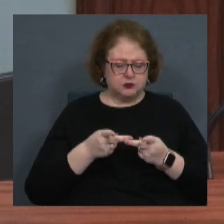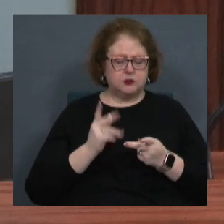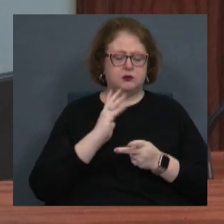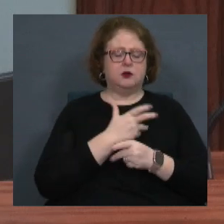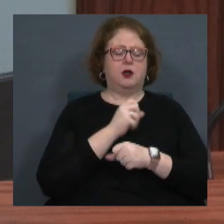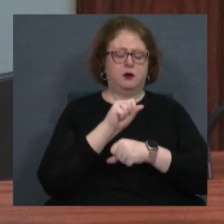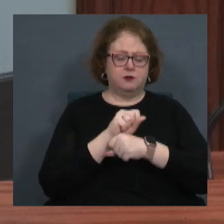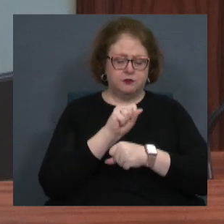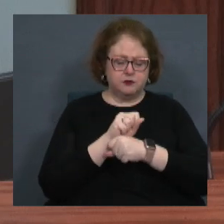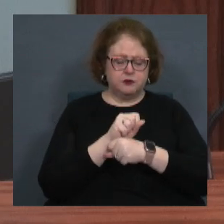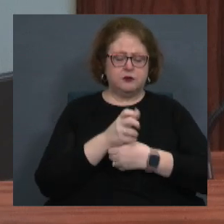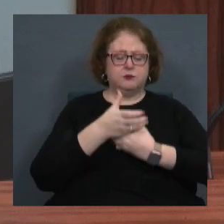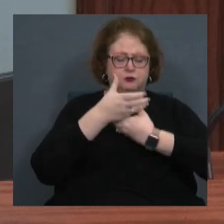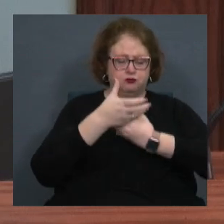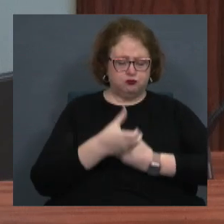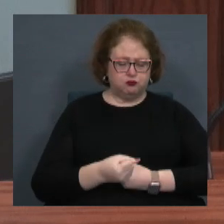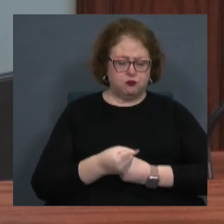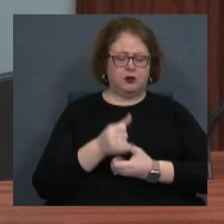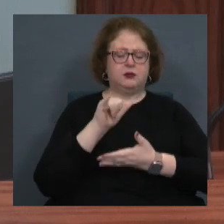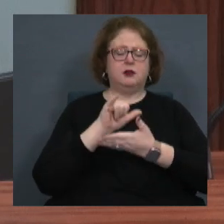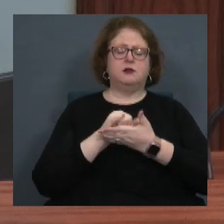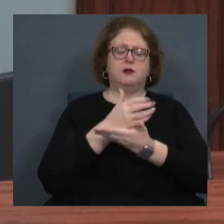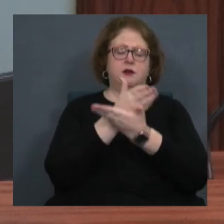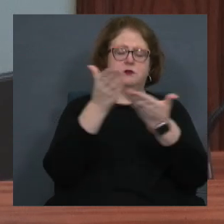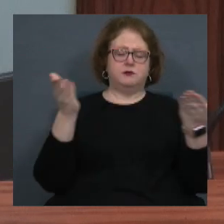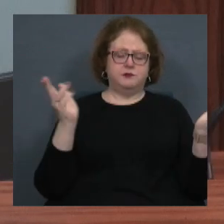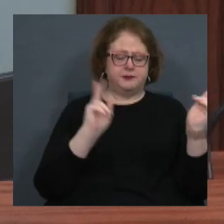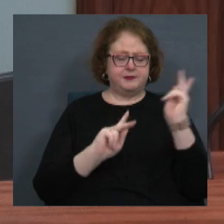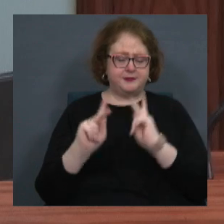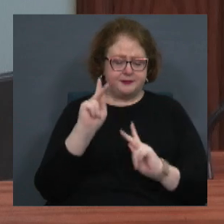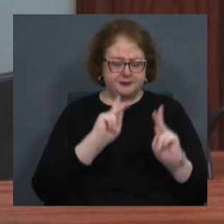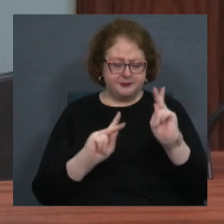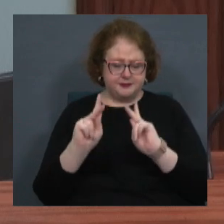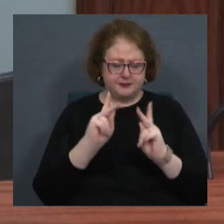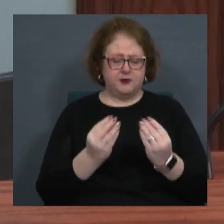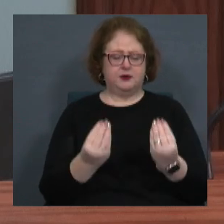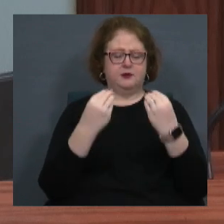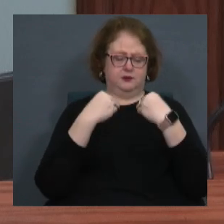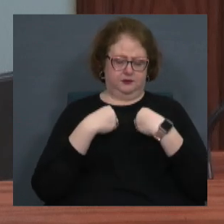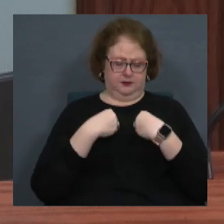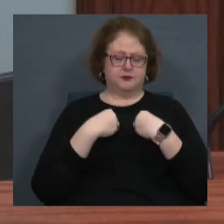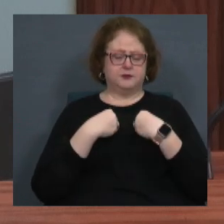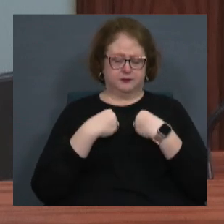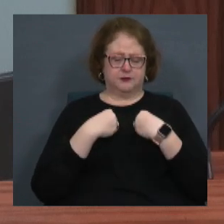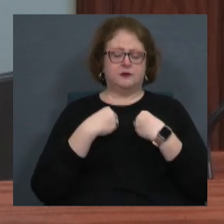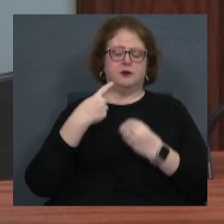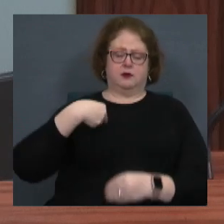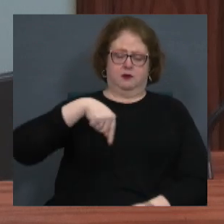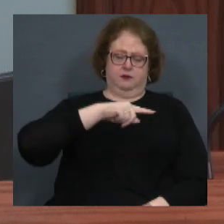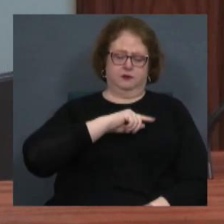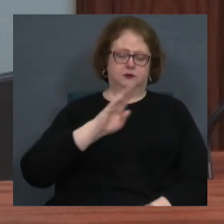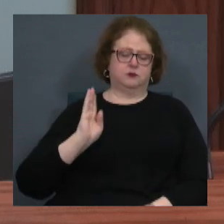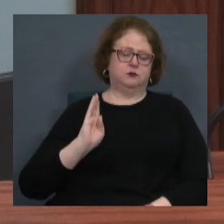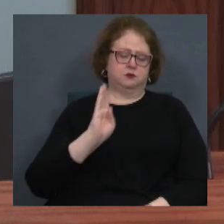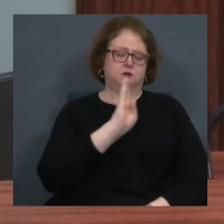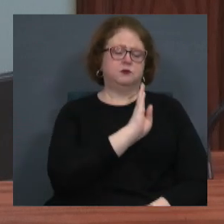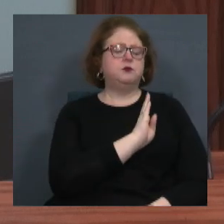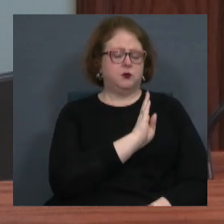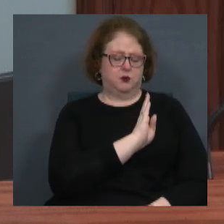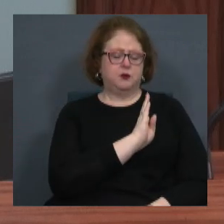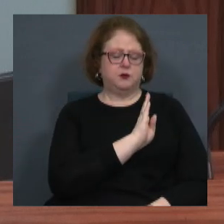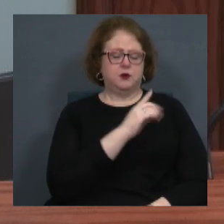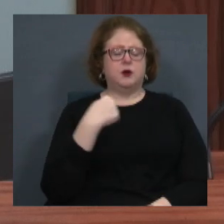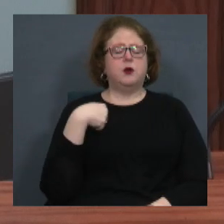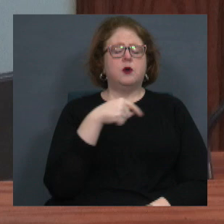trust that the citizens and the residents have put into this board. We say a